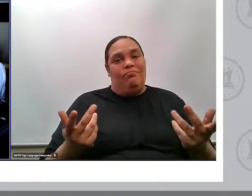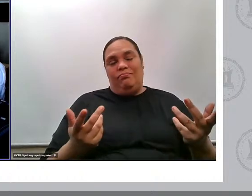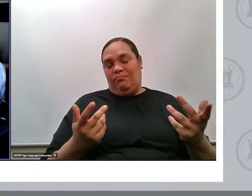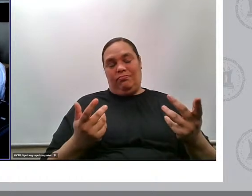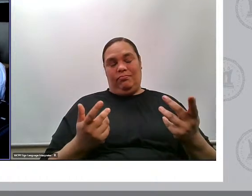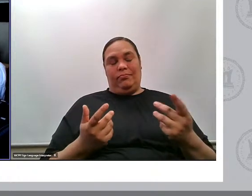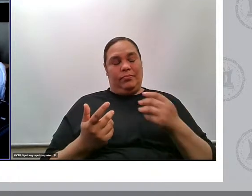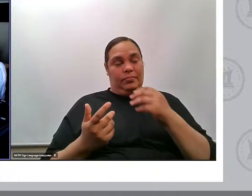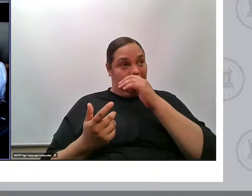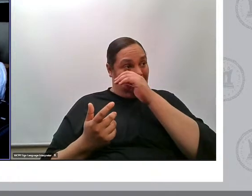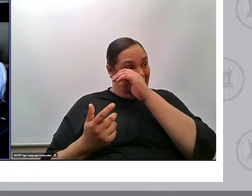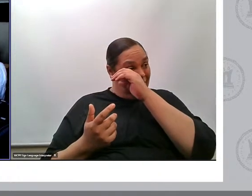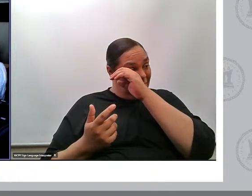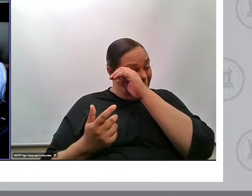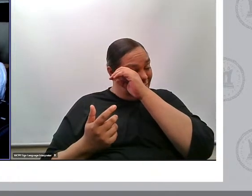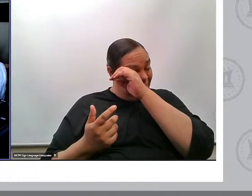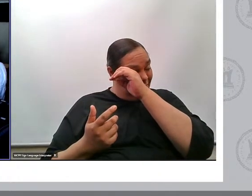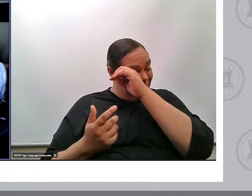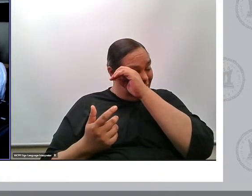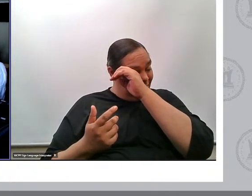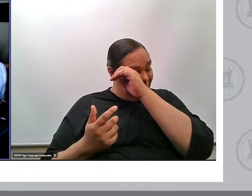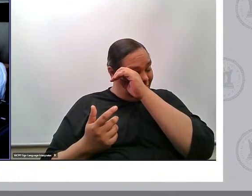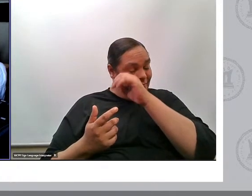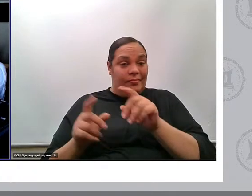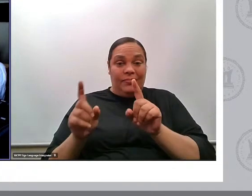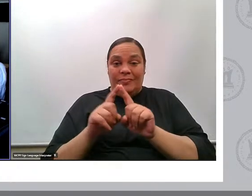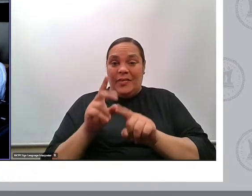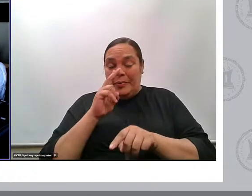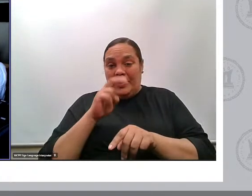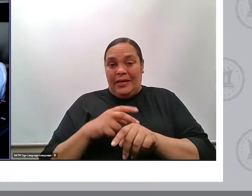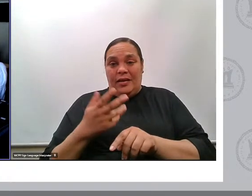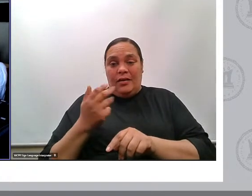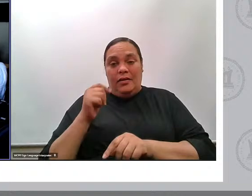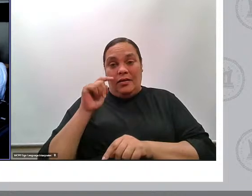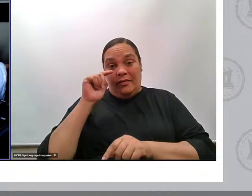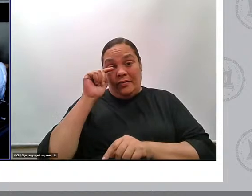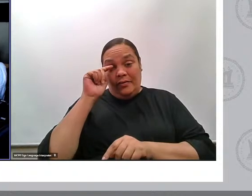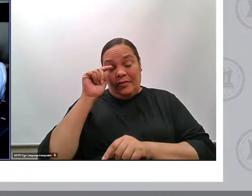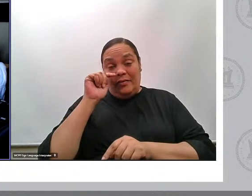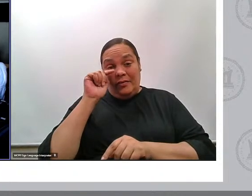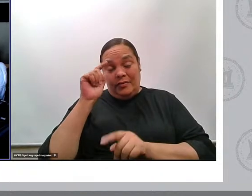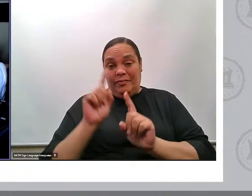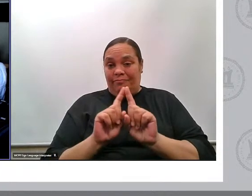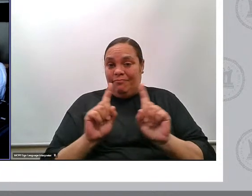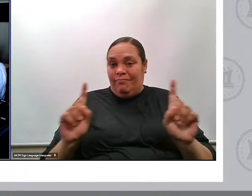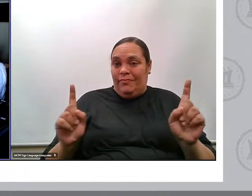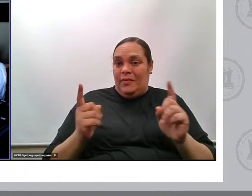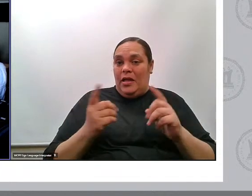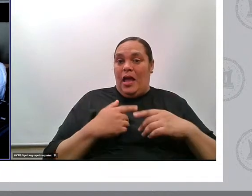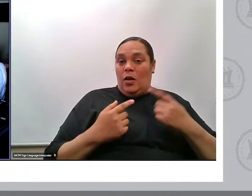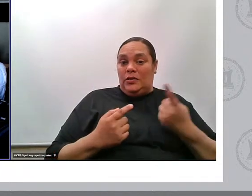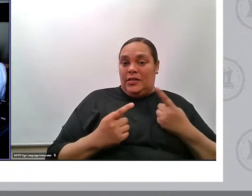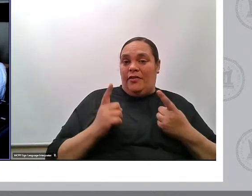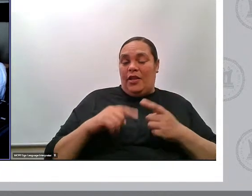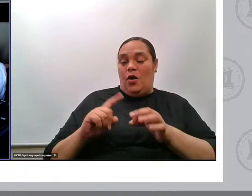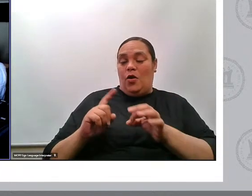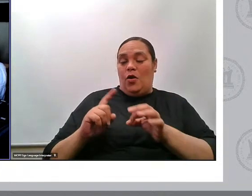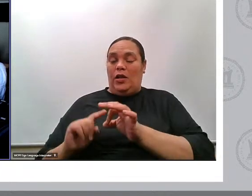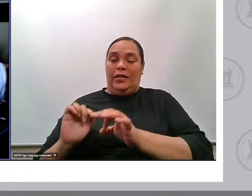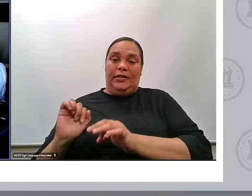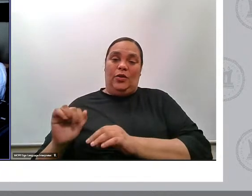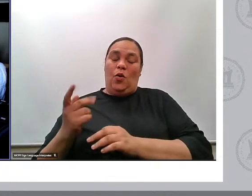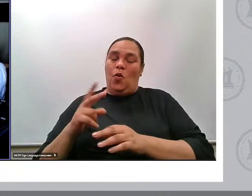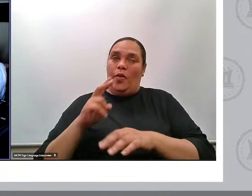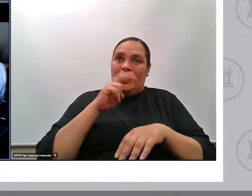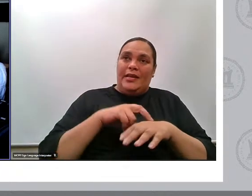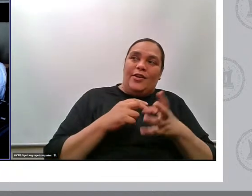And obviously, I think there is a need for also a distance between ourselves and the quality of, or the need